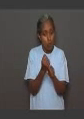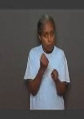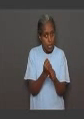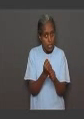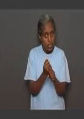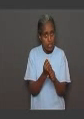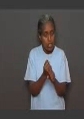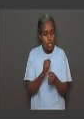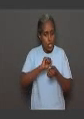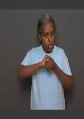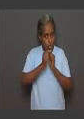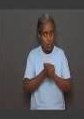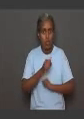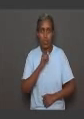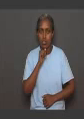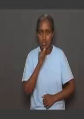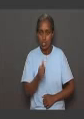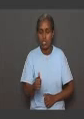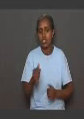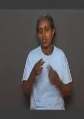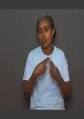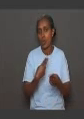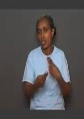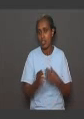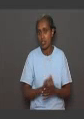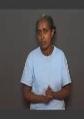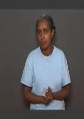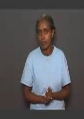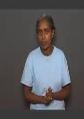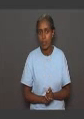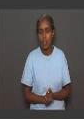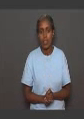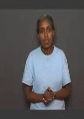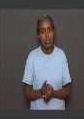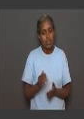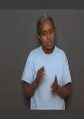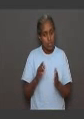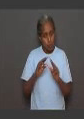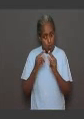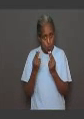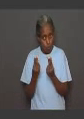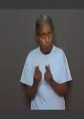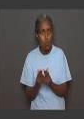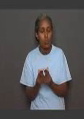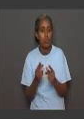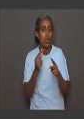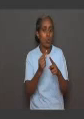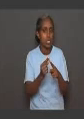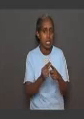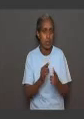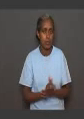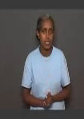will not change the product, nor will the grouping of the terms.